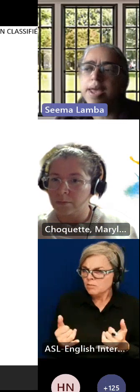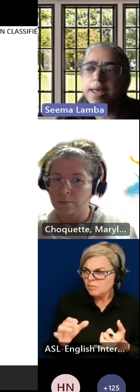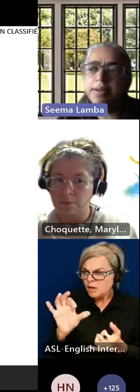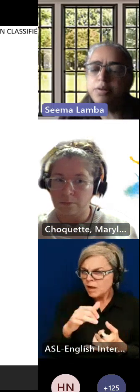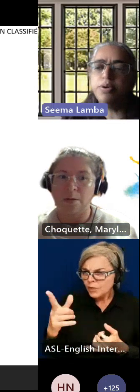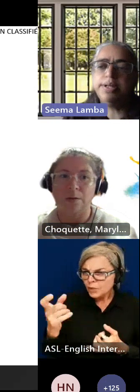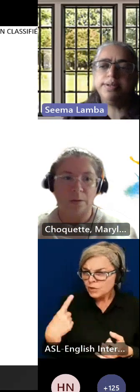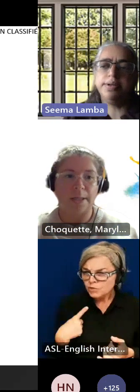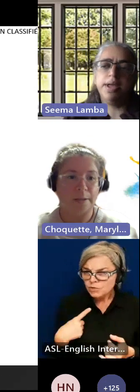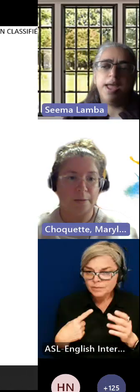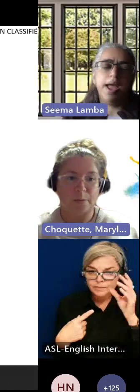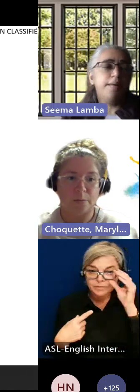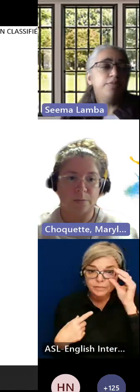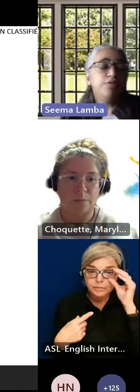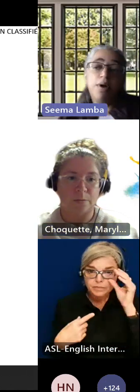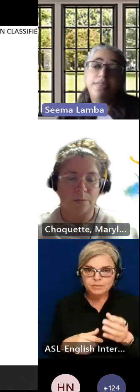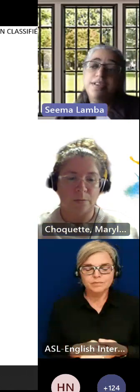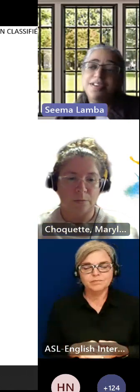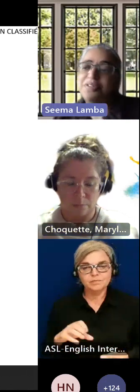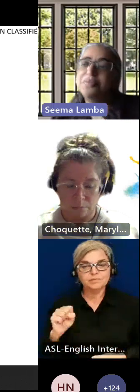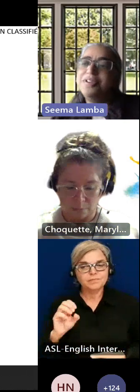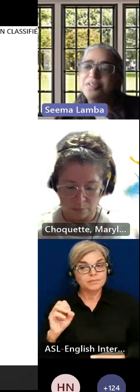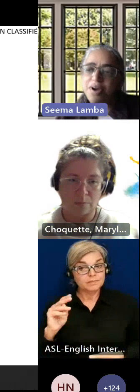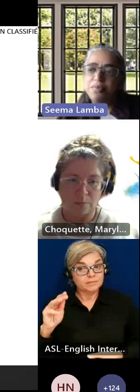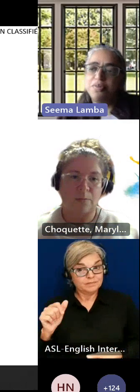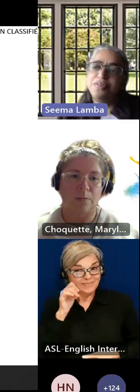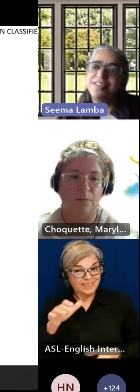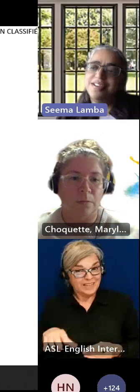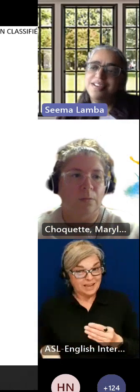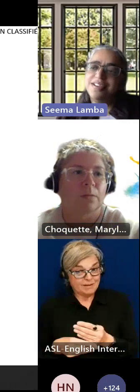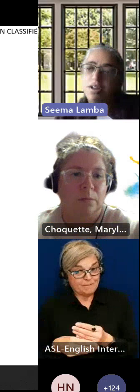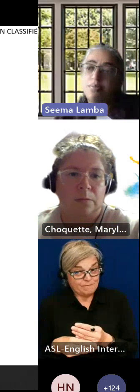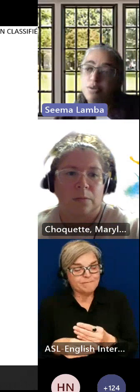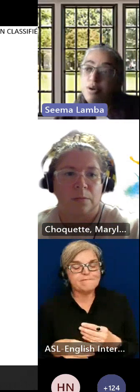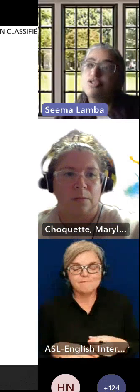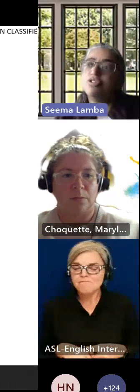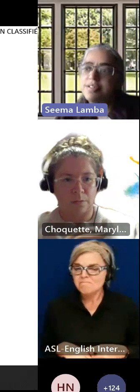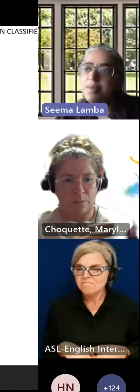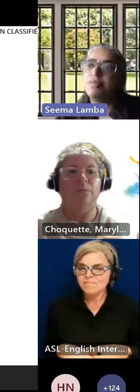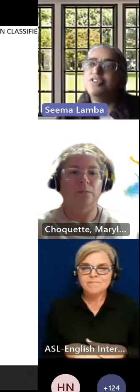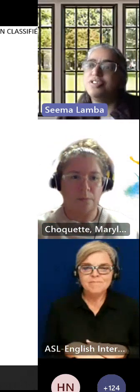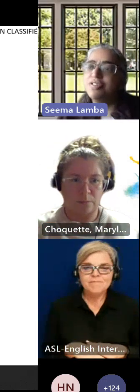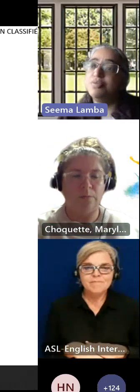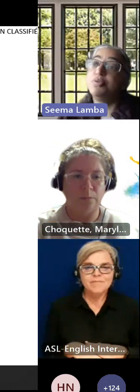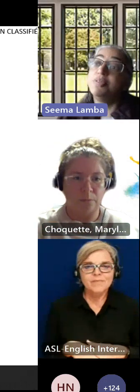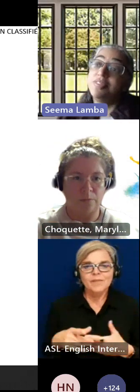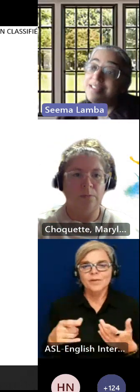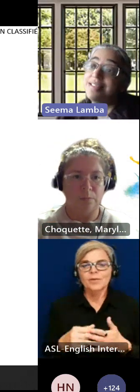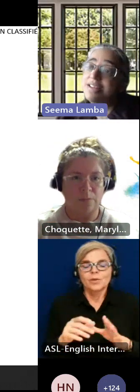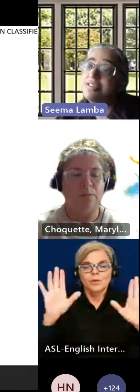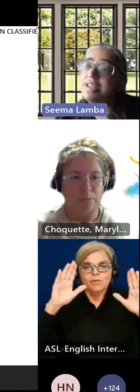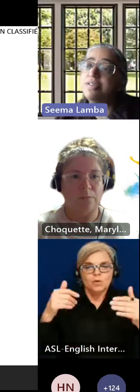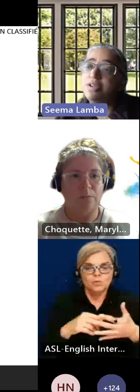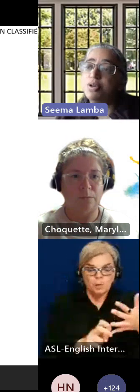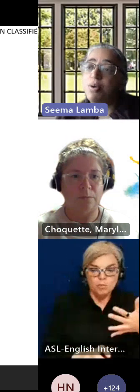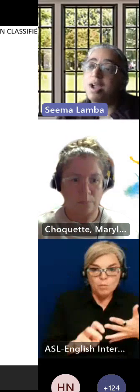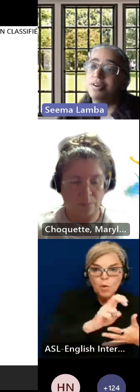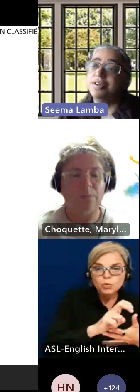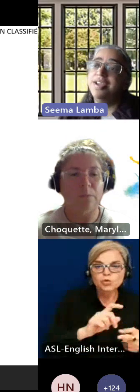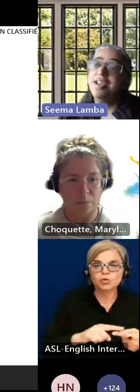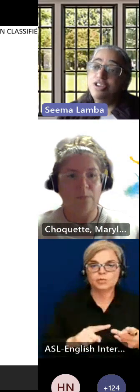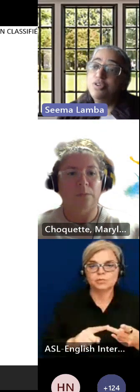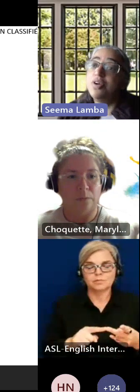Can I just add a little point? Yes. So I think the reasons why we're focusing like on promotions, separations, and recruitment, that's